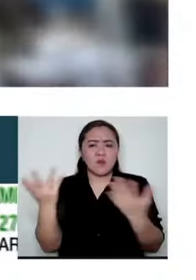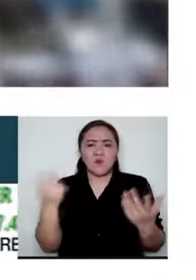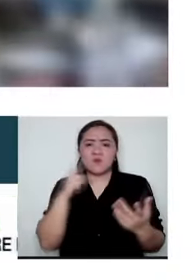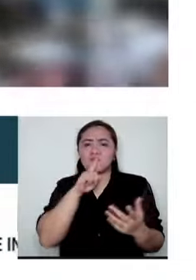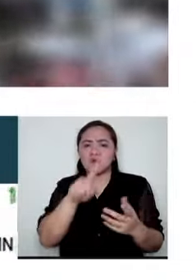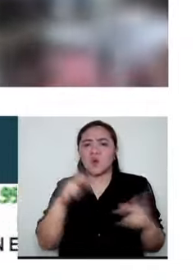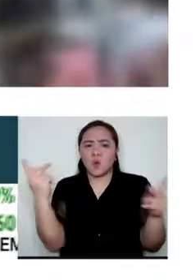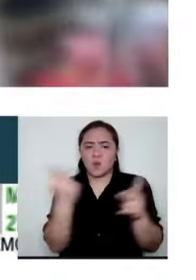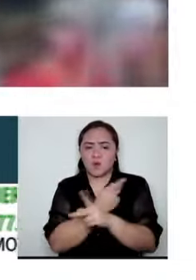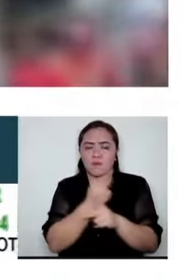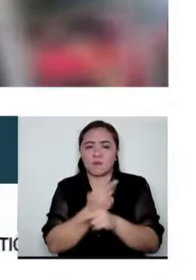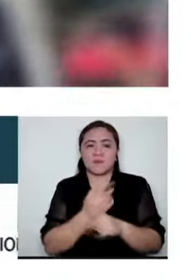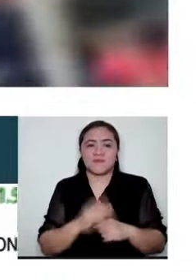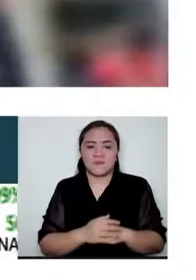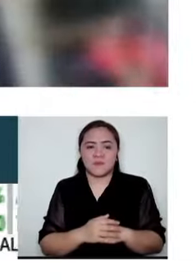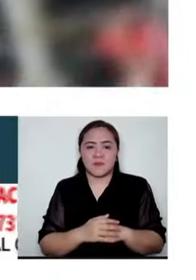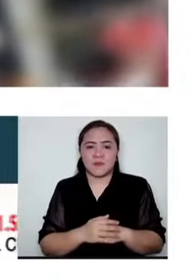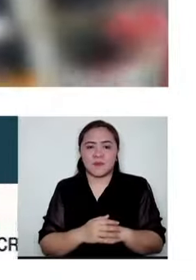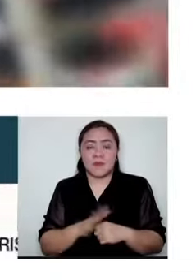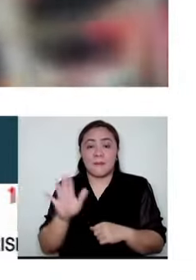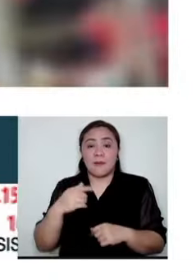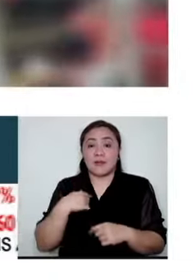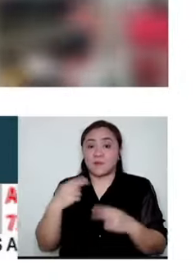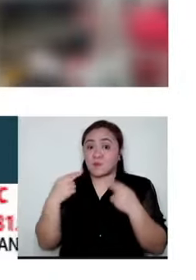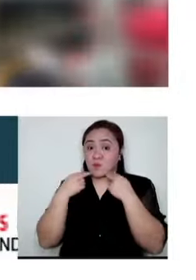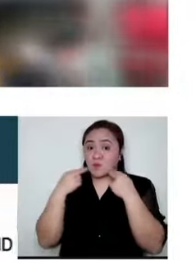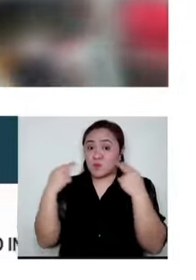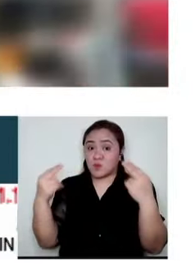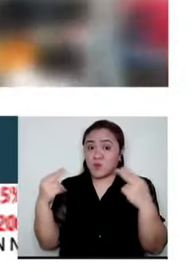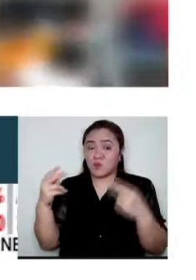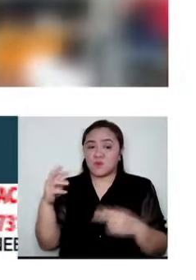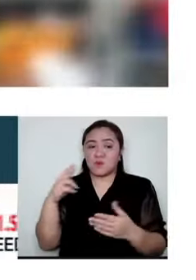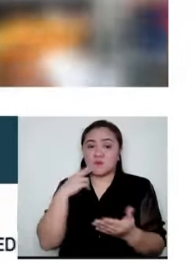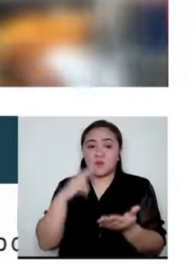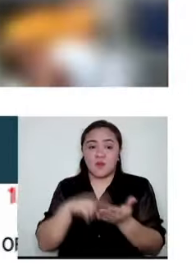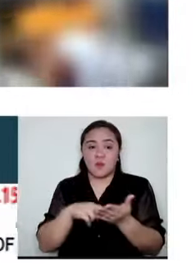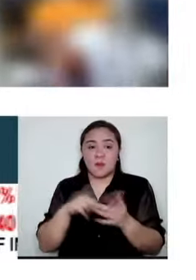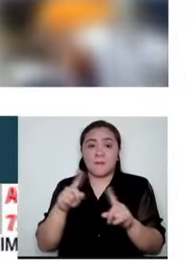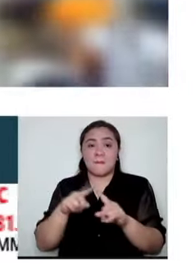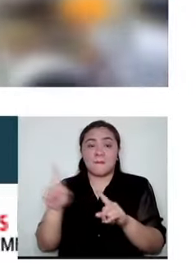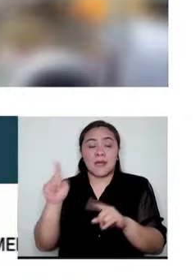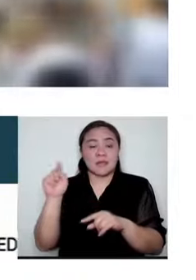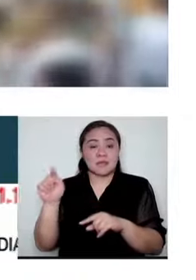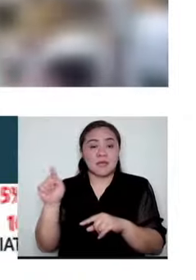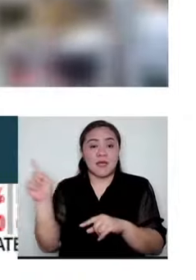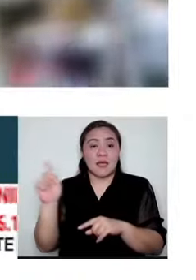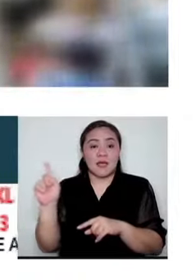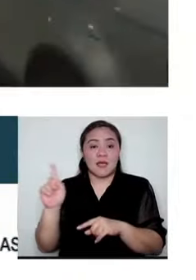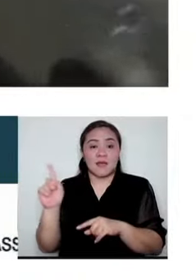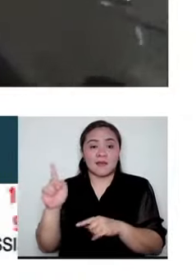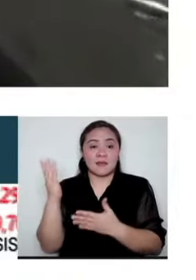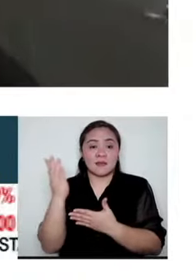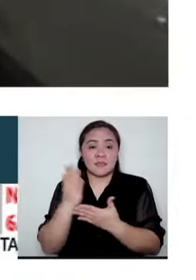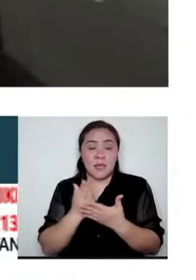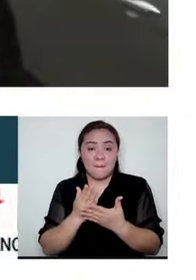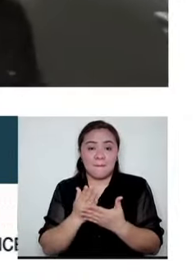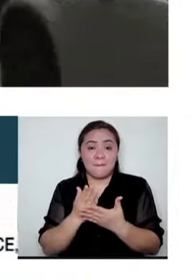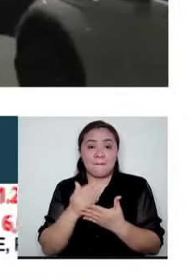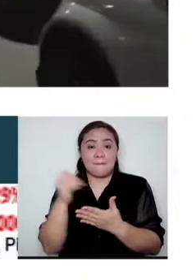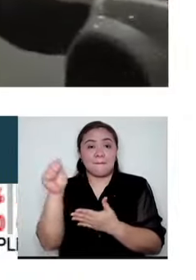the news reports, no offense, or the statements coming from the leadership or even from